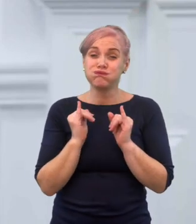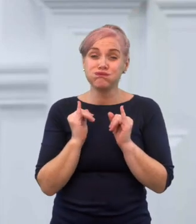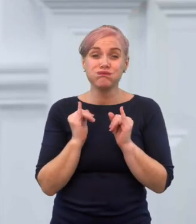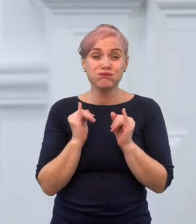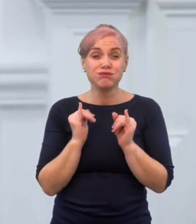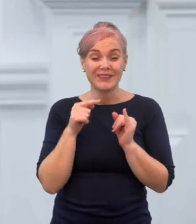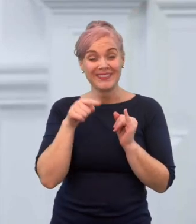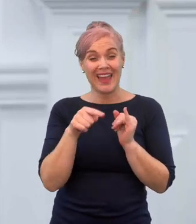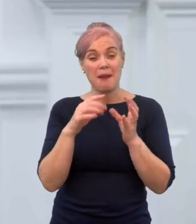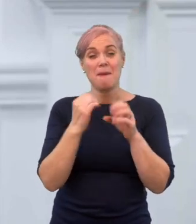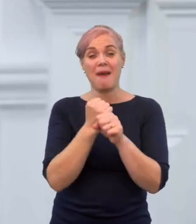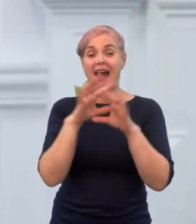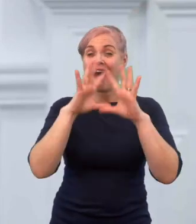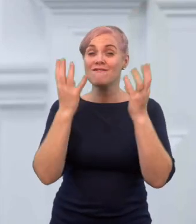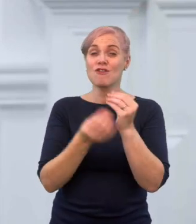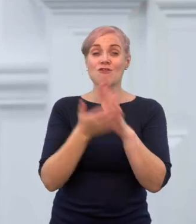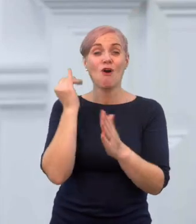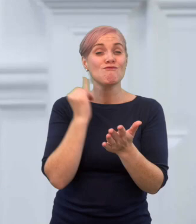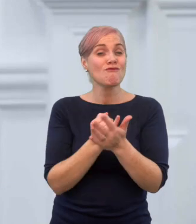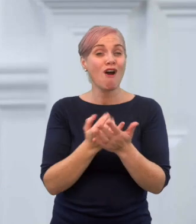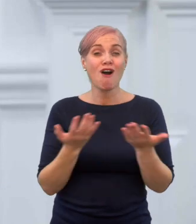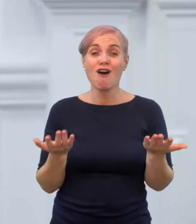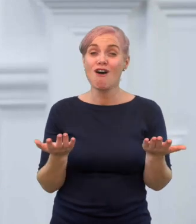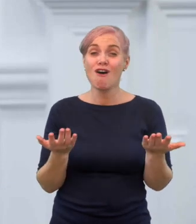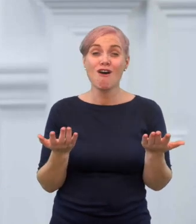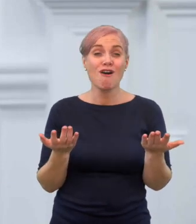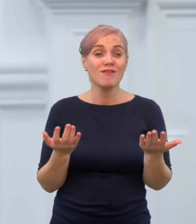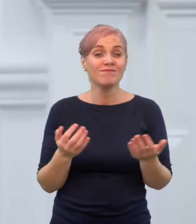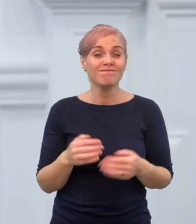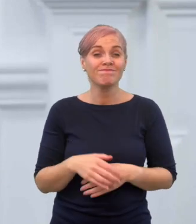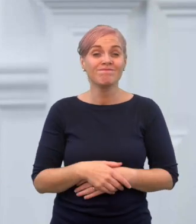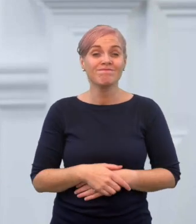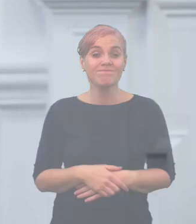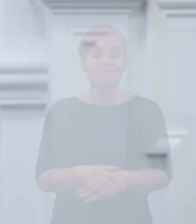addiction's massive for him, and that's what causes everything to go wrong.